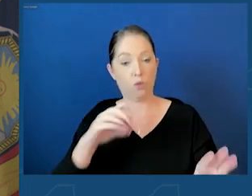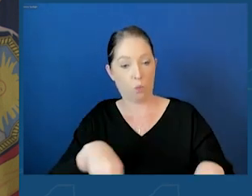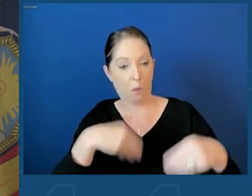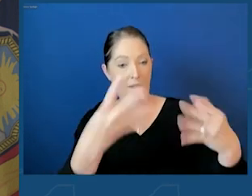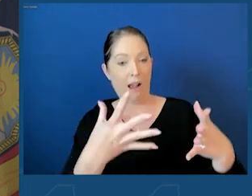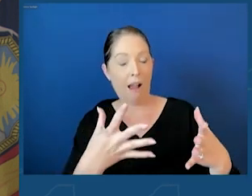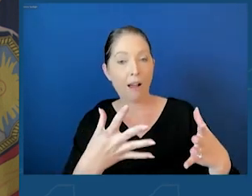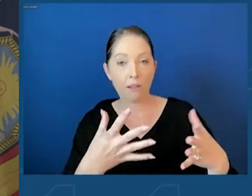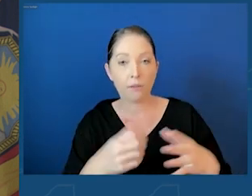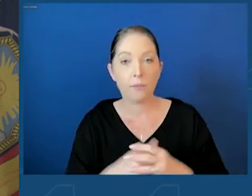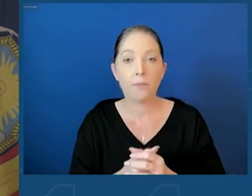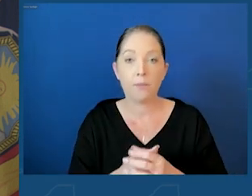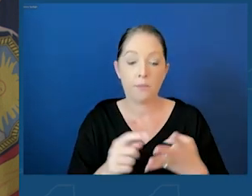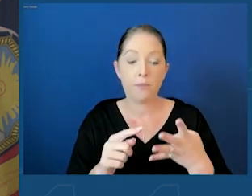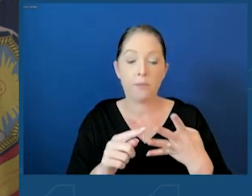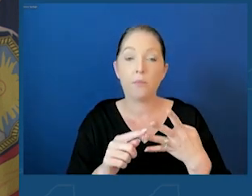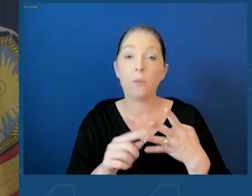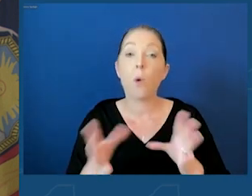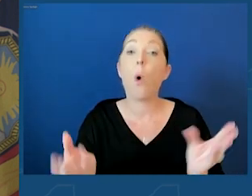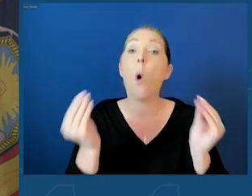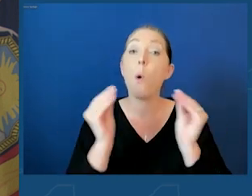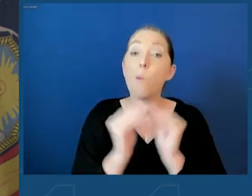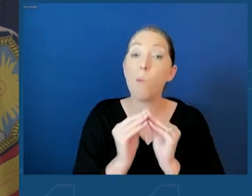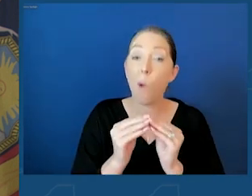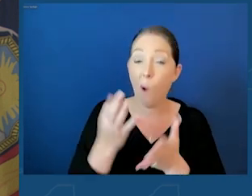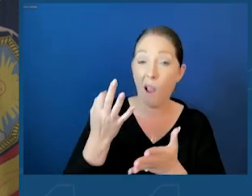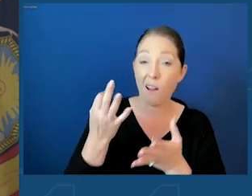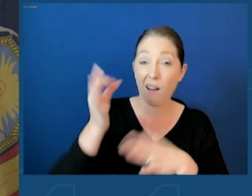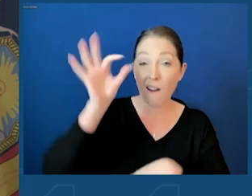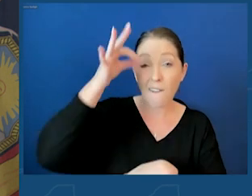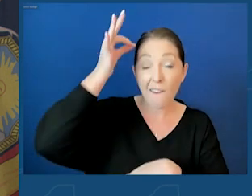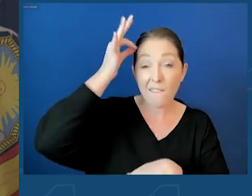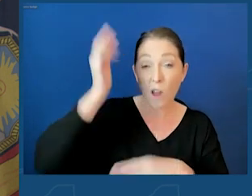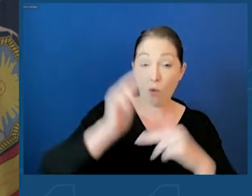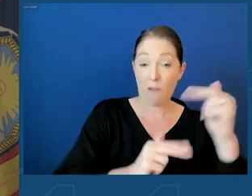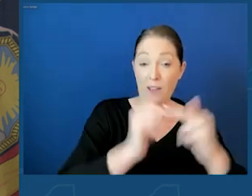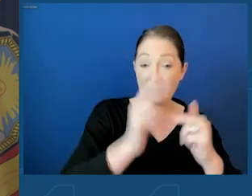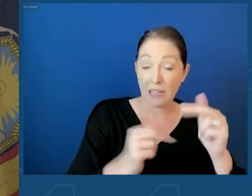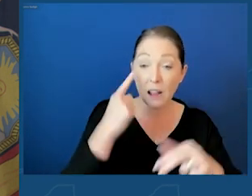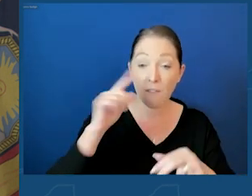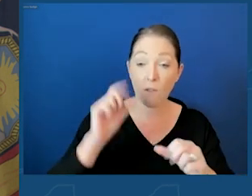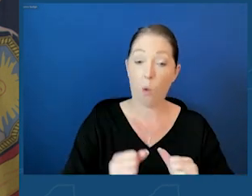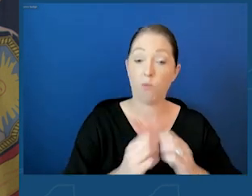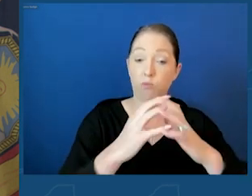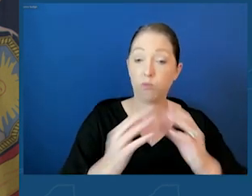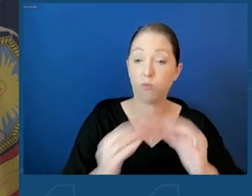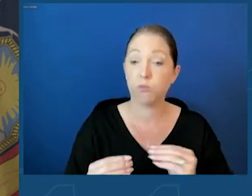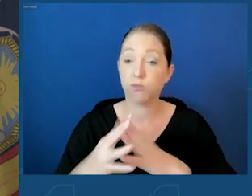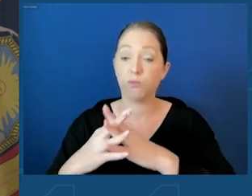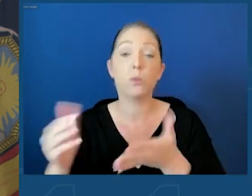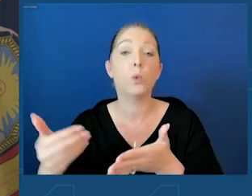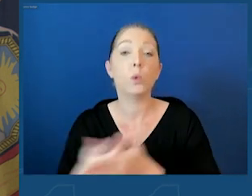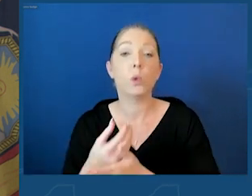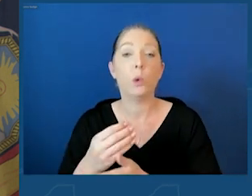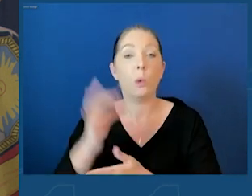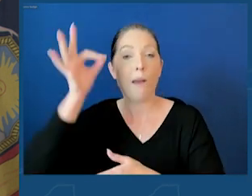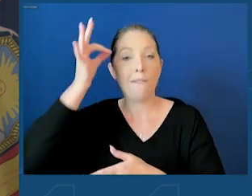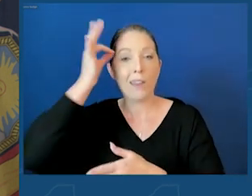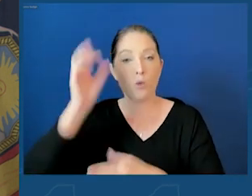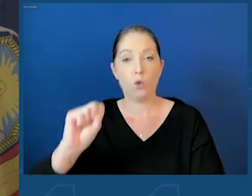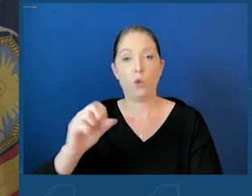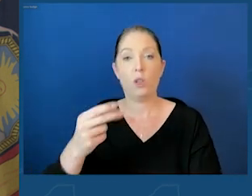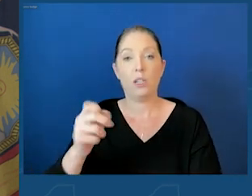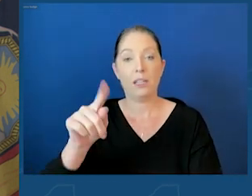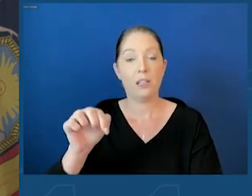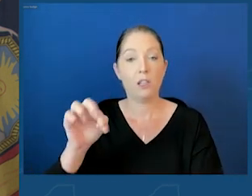The use of more federal facilities to construct new temporary shelters. And reimbursement for the cost of our National Guard, which have